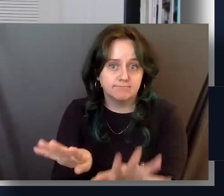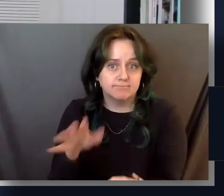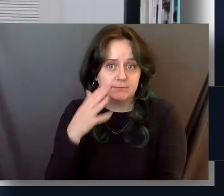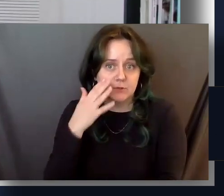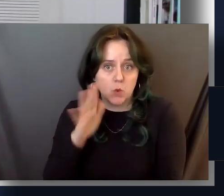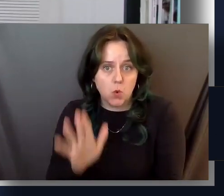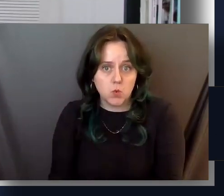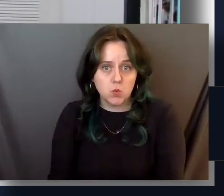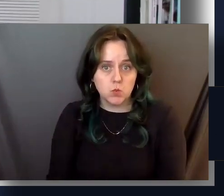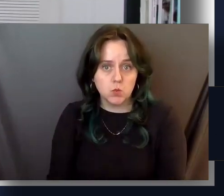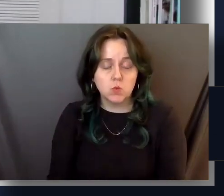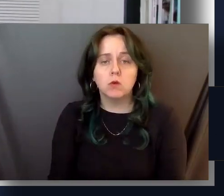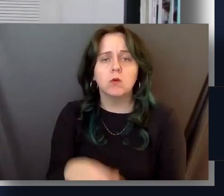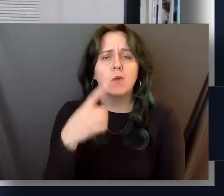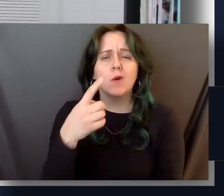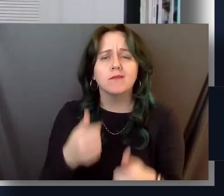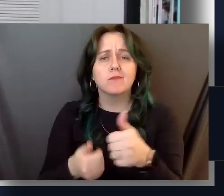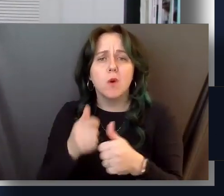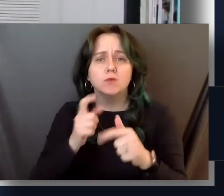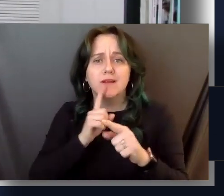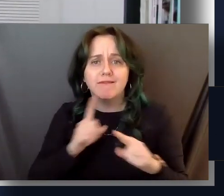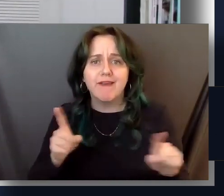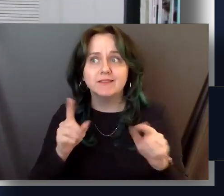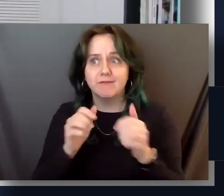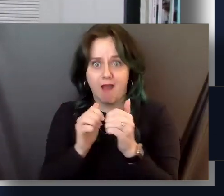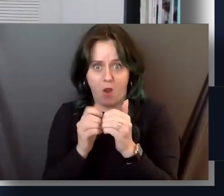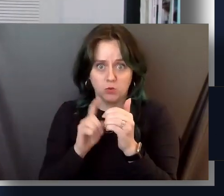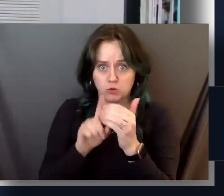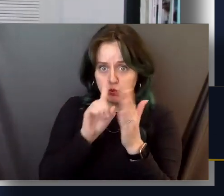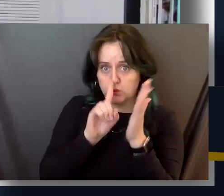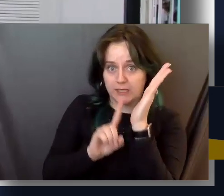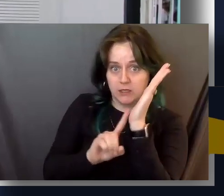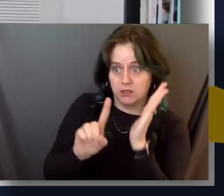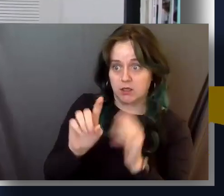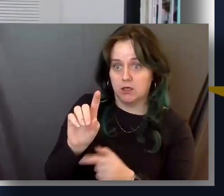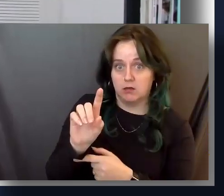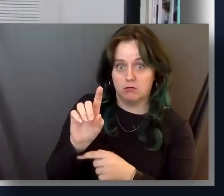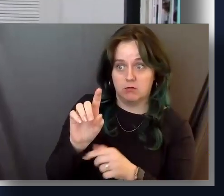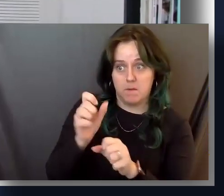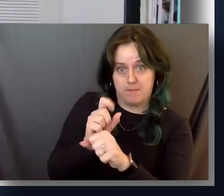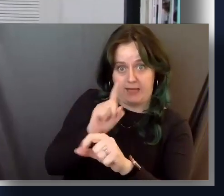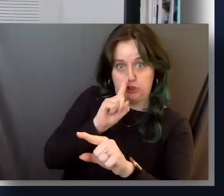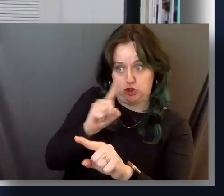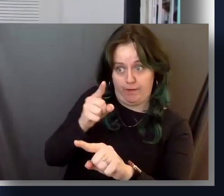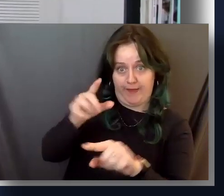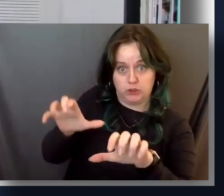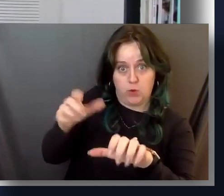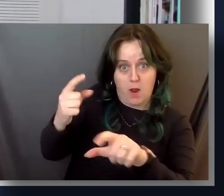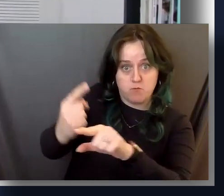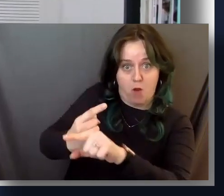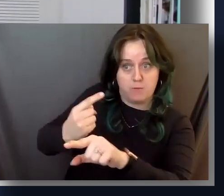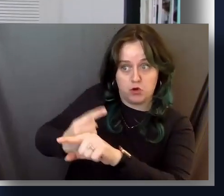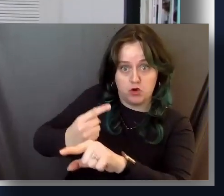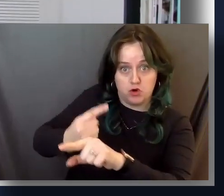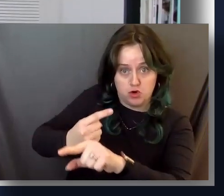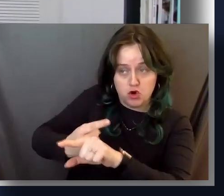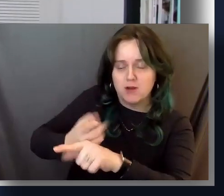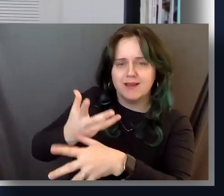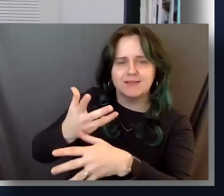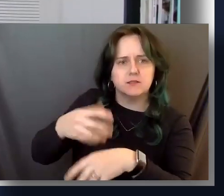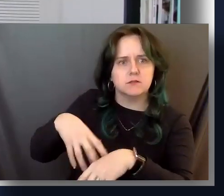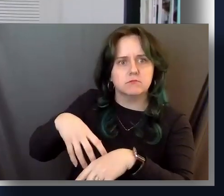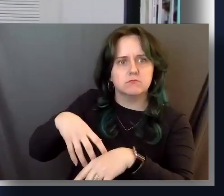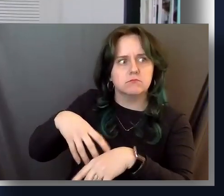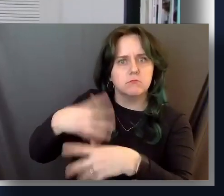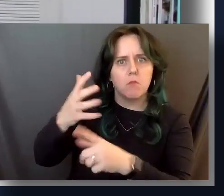most effective means to check wannabe authoritarians is actually popular